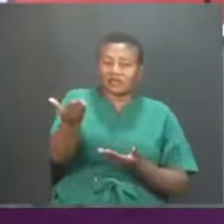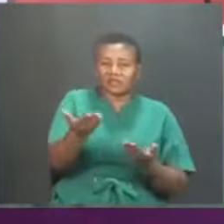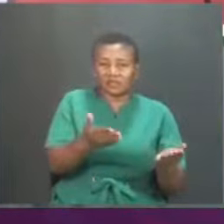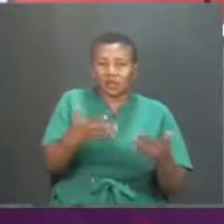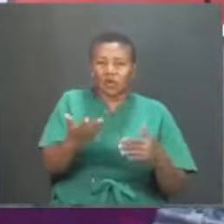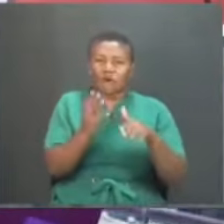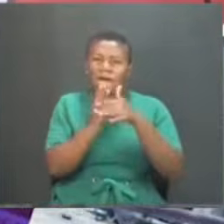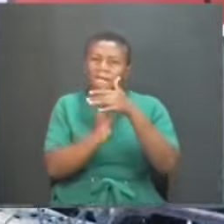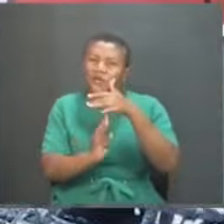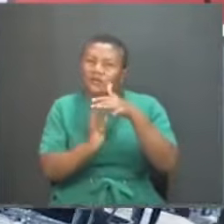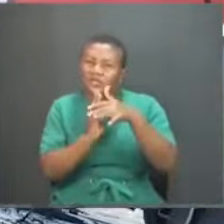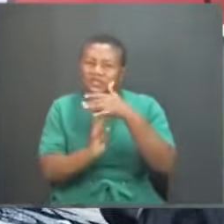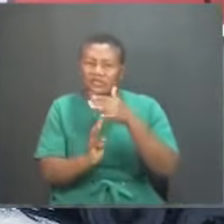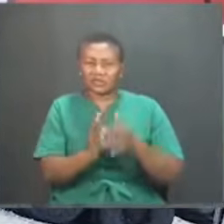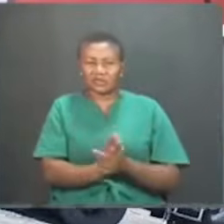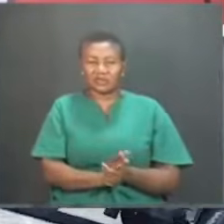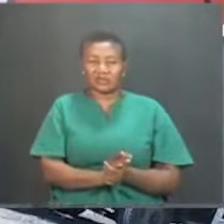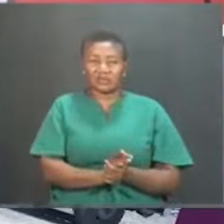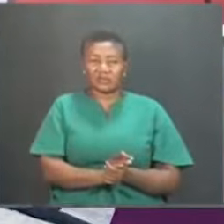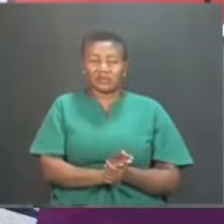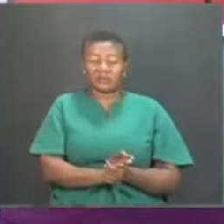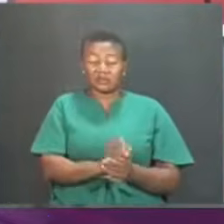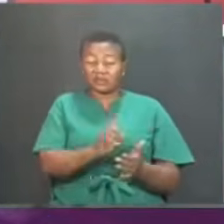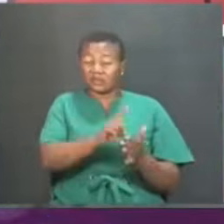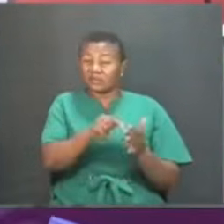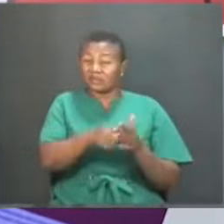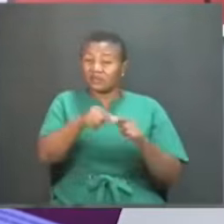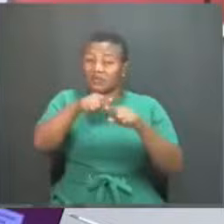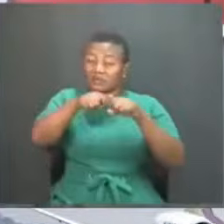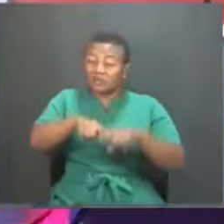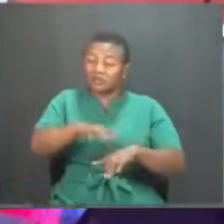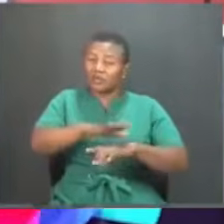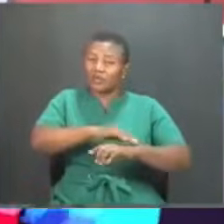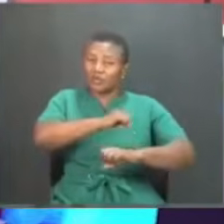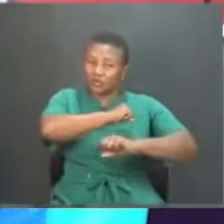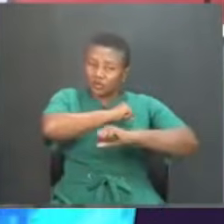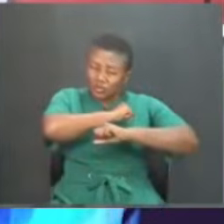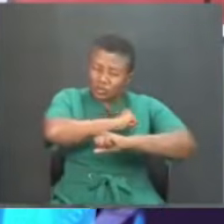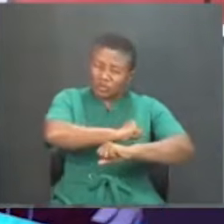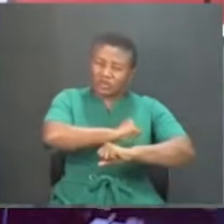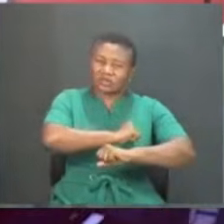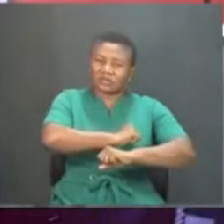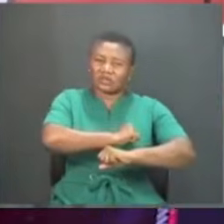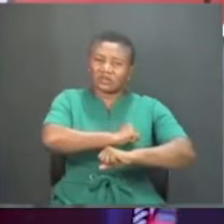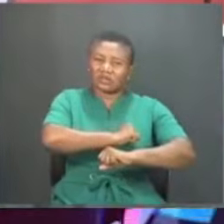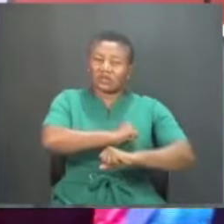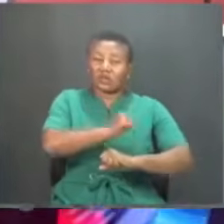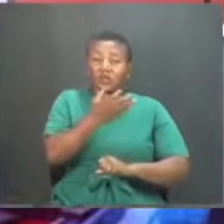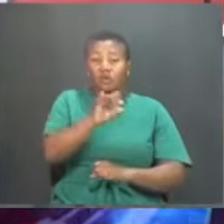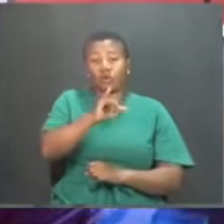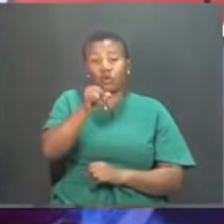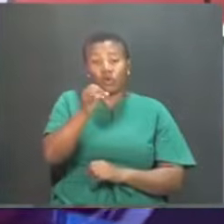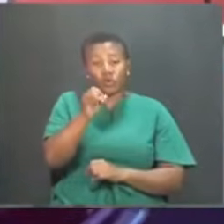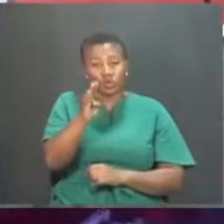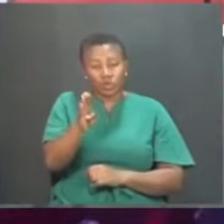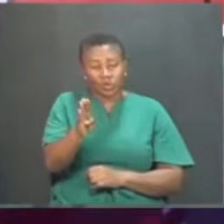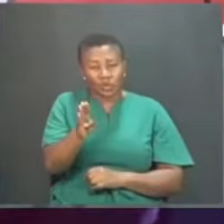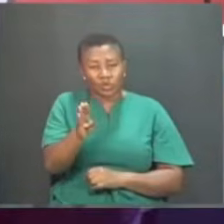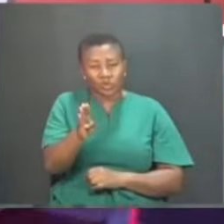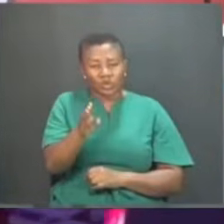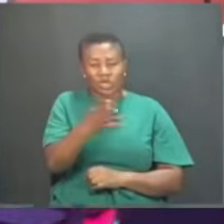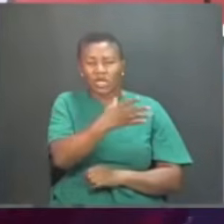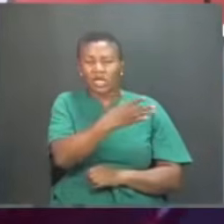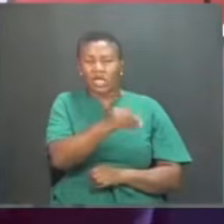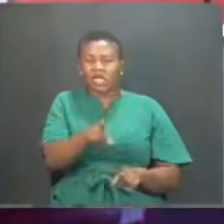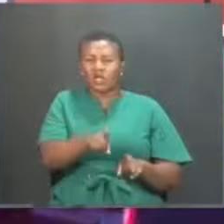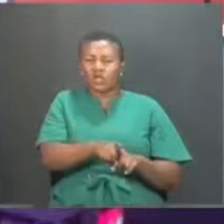immigration. Mr. Speaker, this is as a result of security of jobs and the unavailability